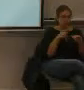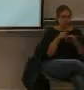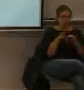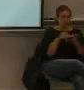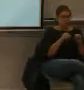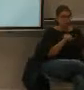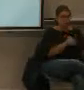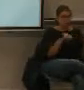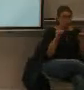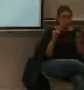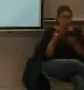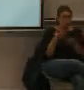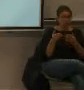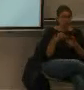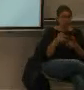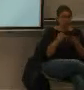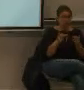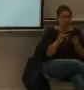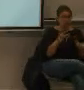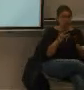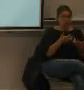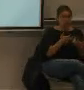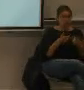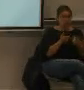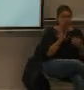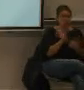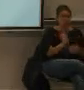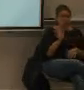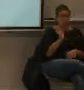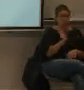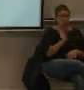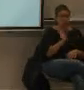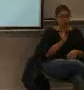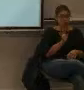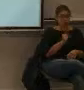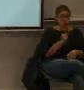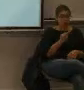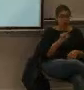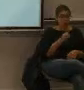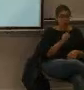move a species into a place that matches its former thermal regime?